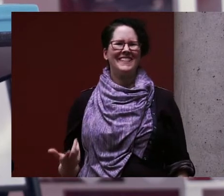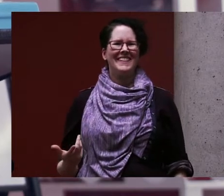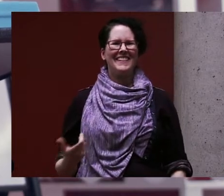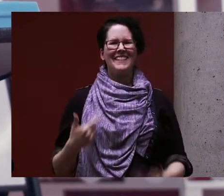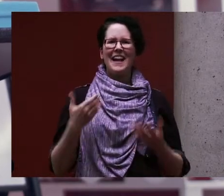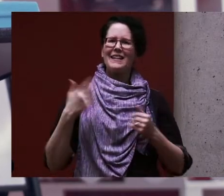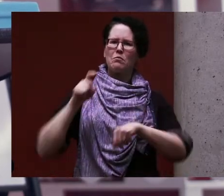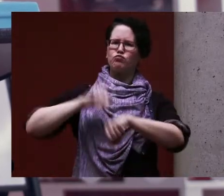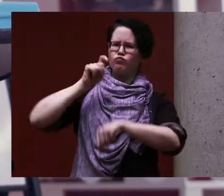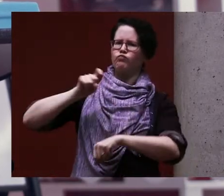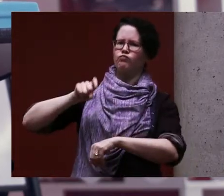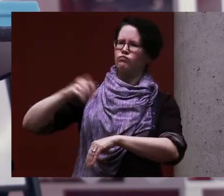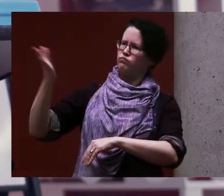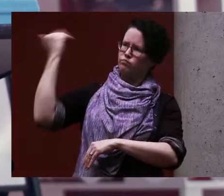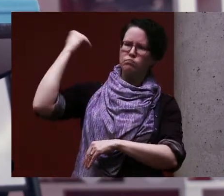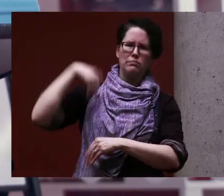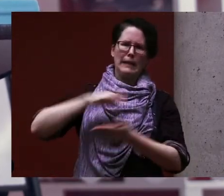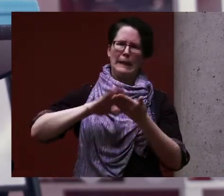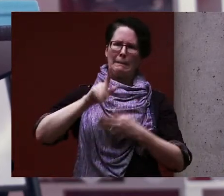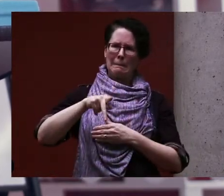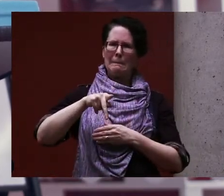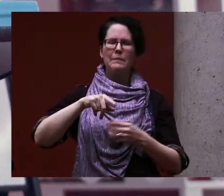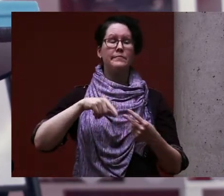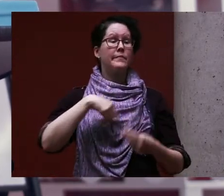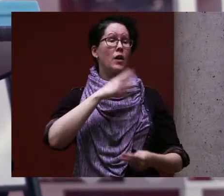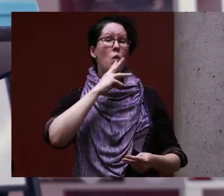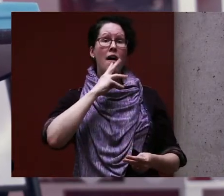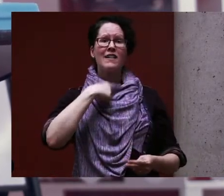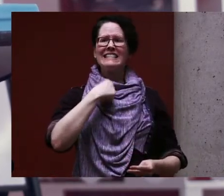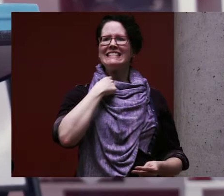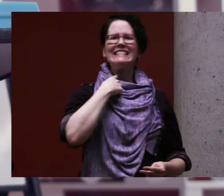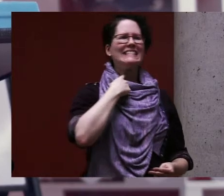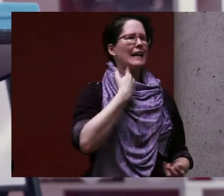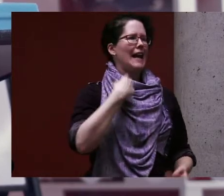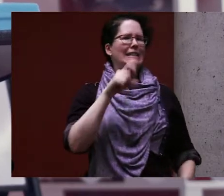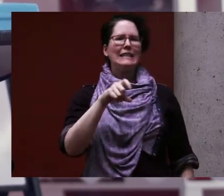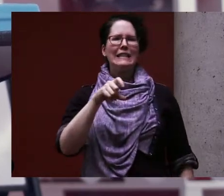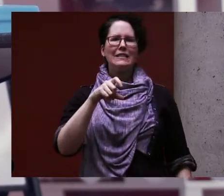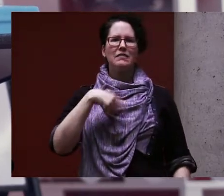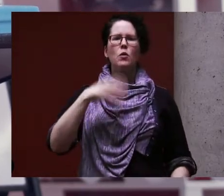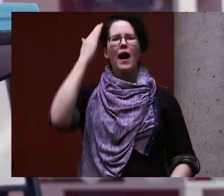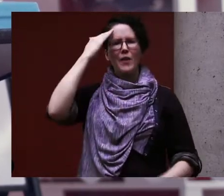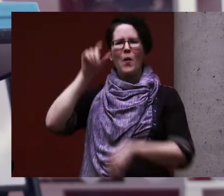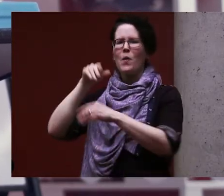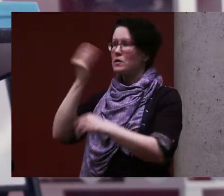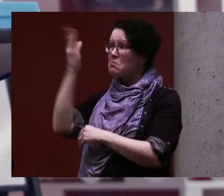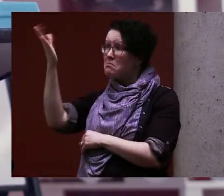dangerous. If I want a glass of water, I know there's somebody out there that I can go, can I have a glass of water, please?